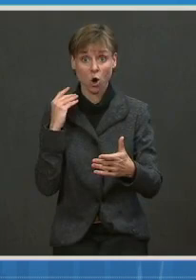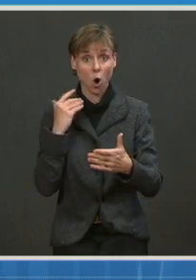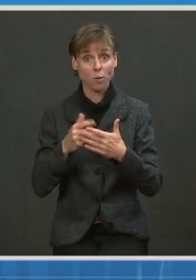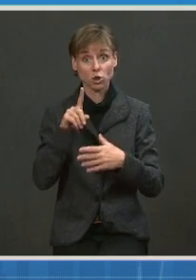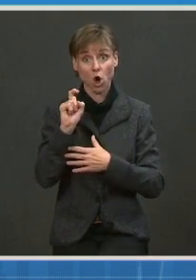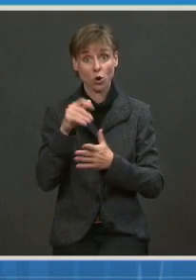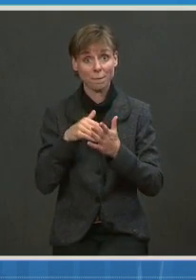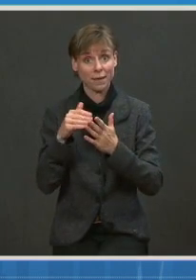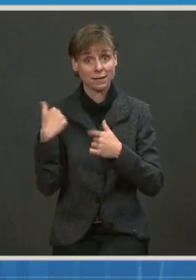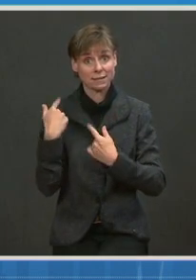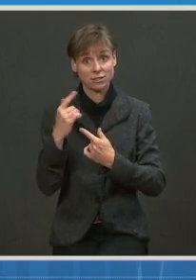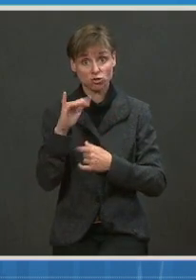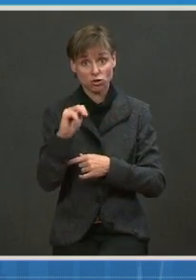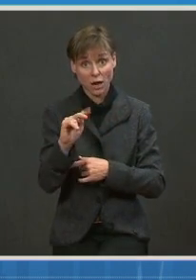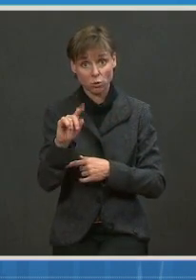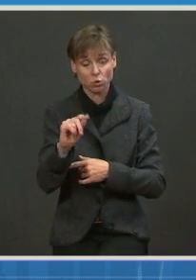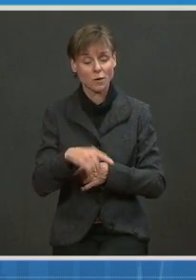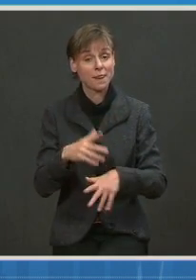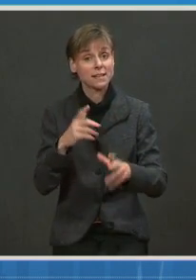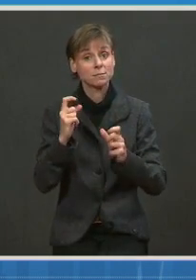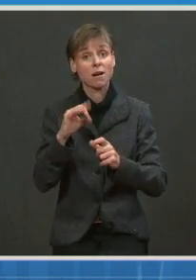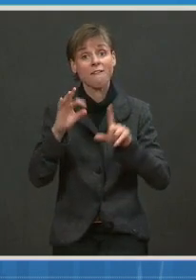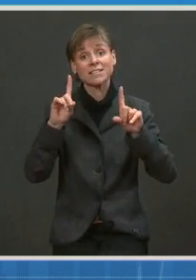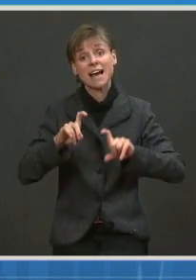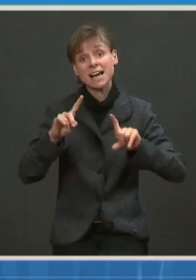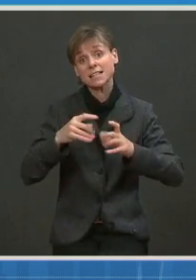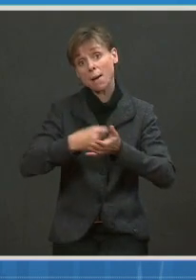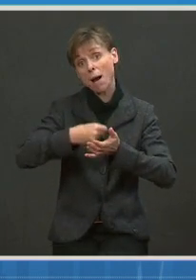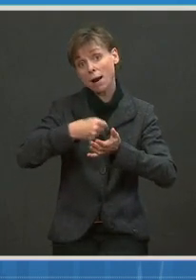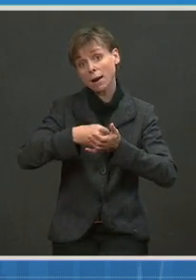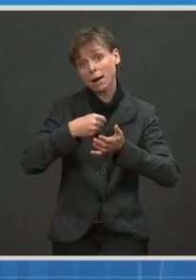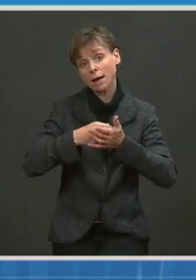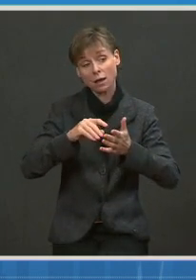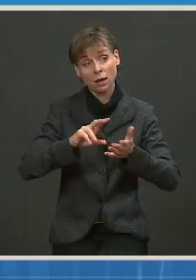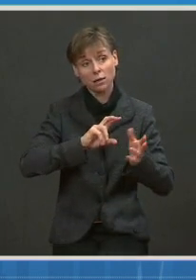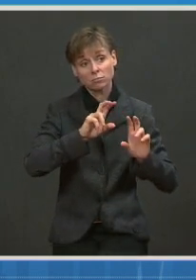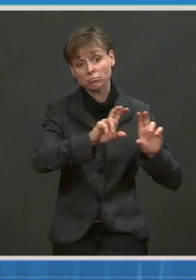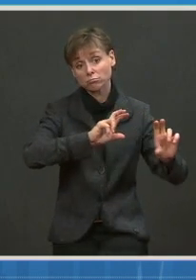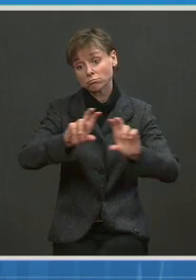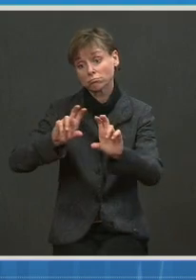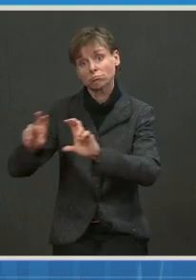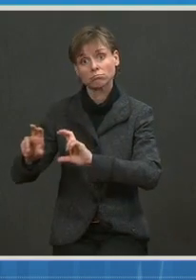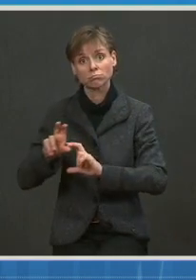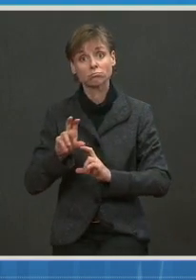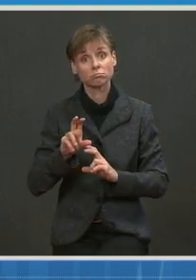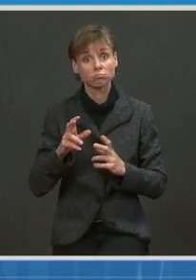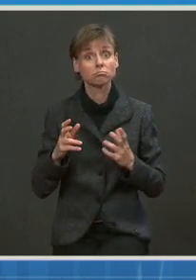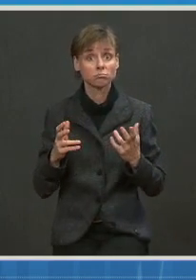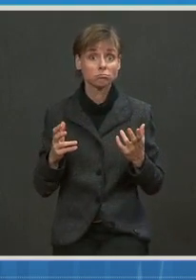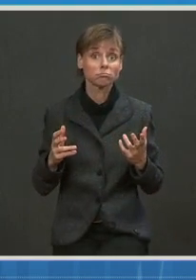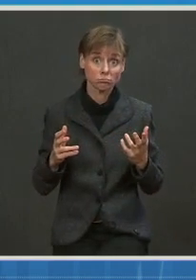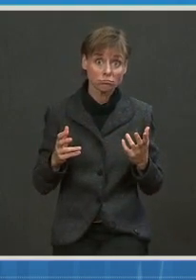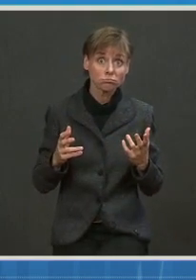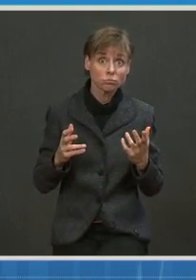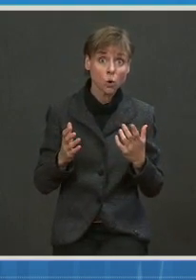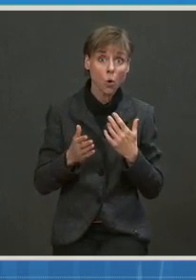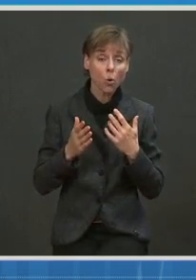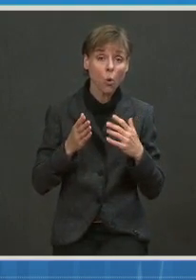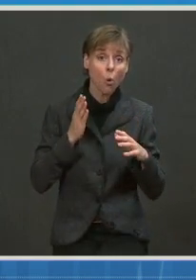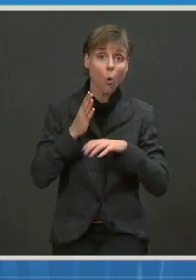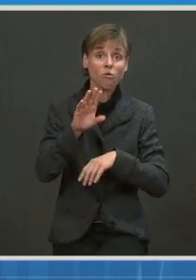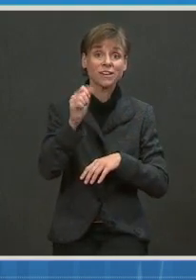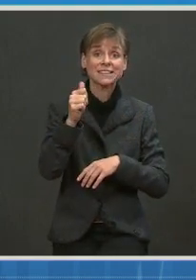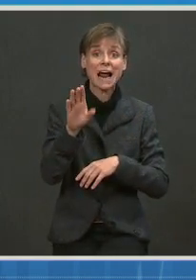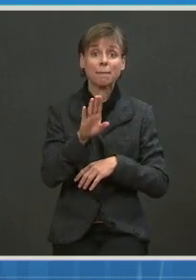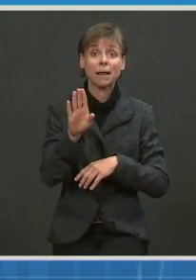20th. The speed of testing dollars moving out into the field, as Carol Johnson said today, with over $10 billion getting